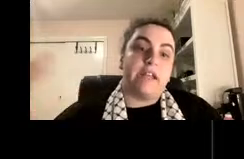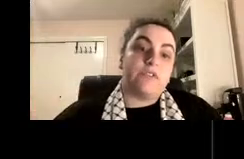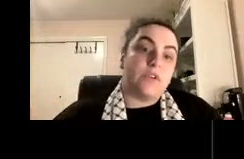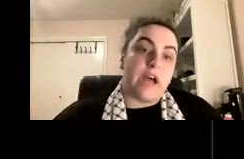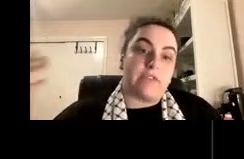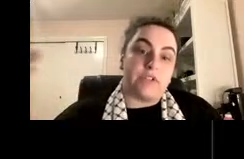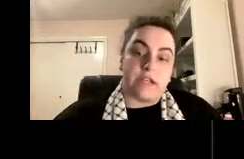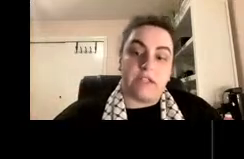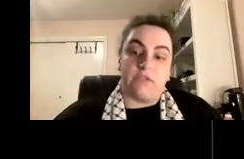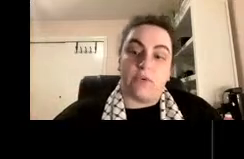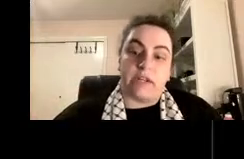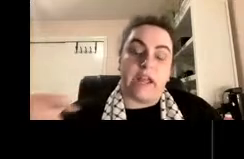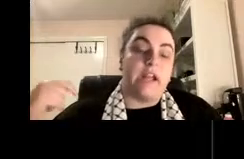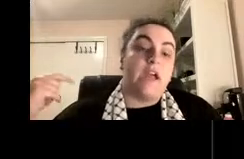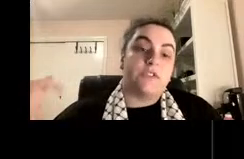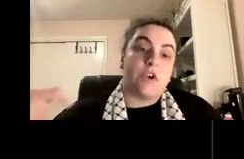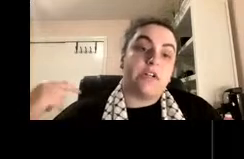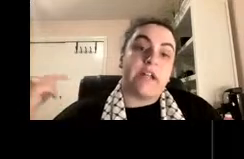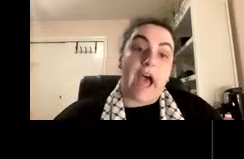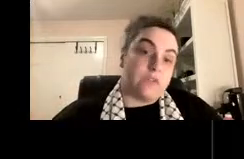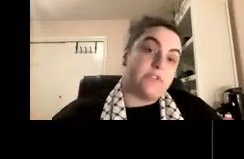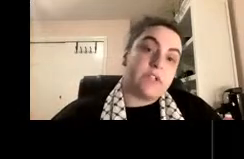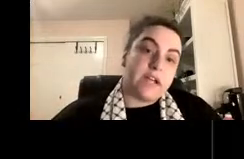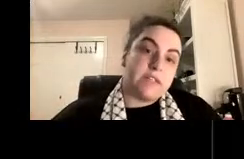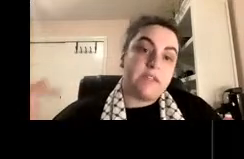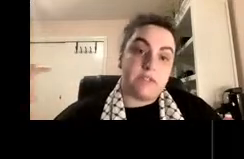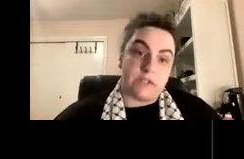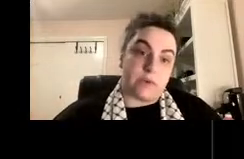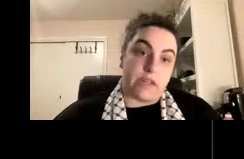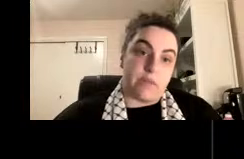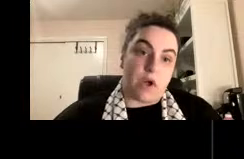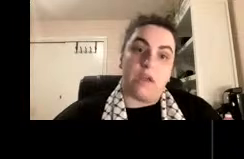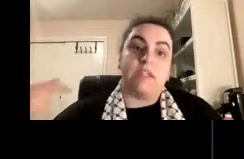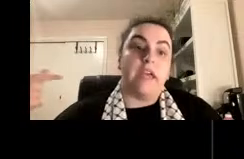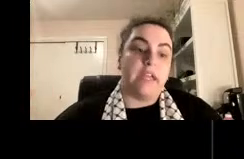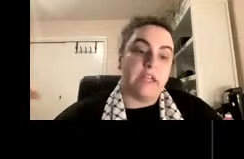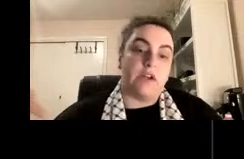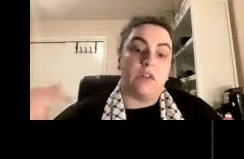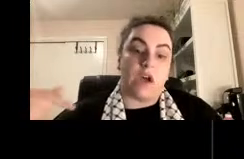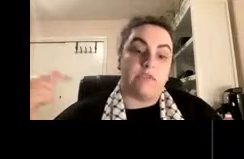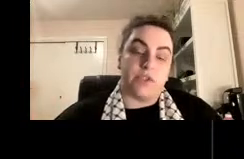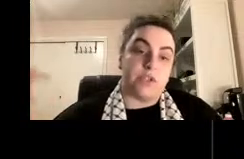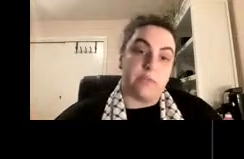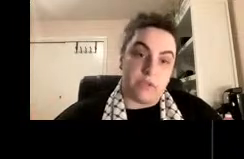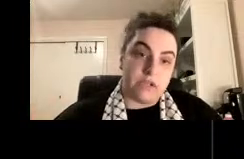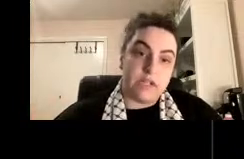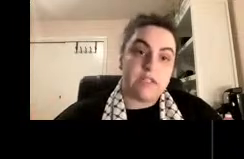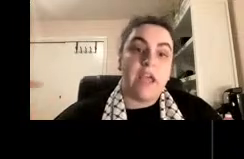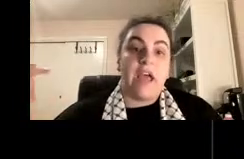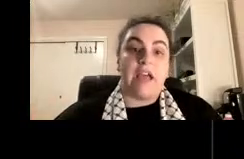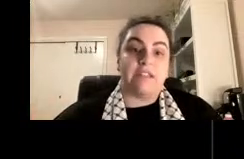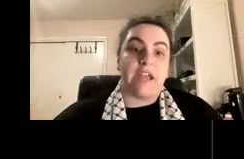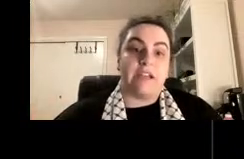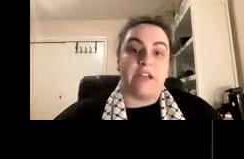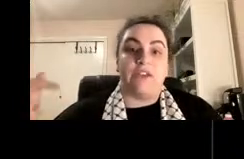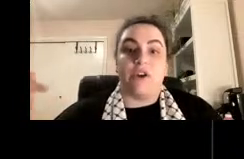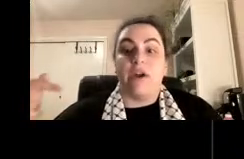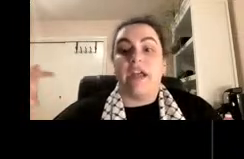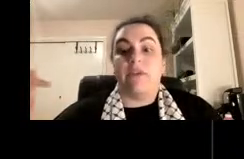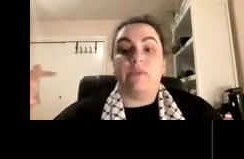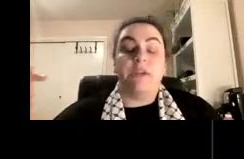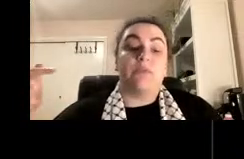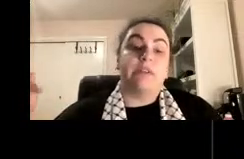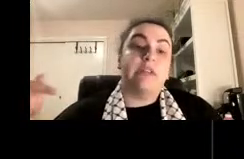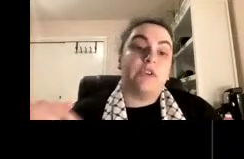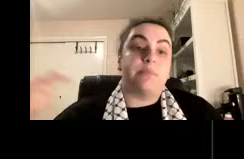that Israel after 1948 started advertising these Israeli bonds in a lot of Jewish communities and saying like,